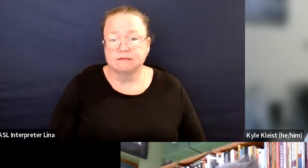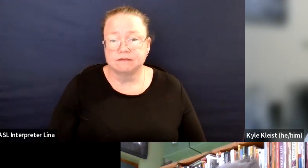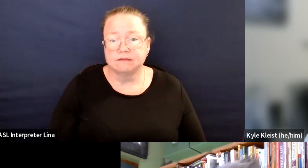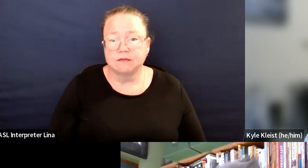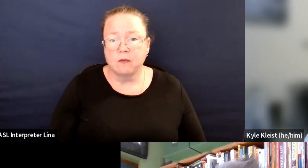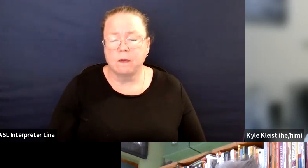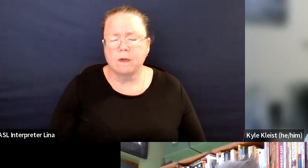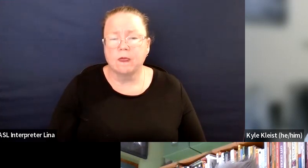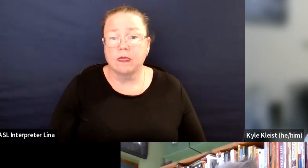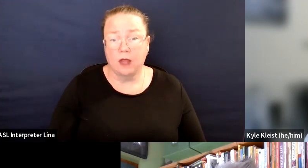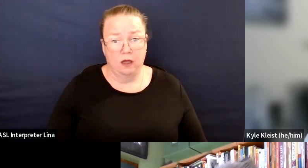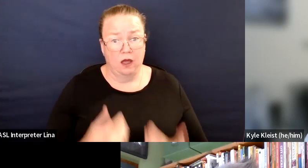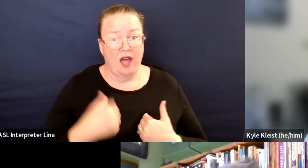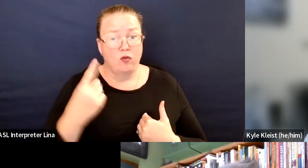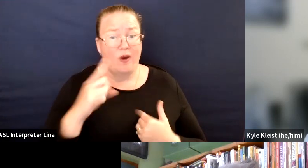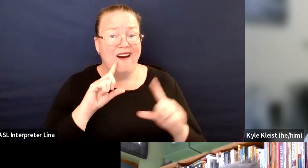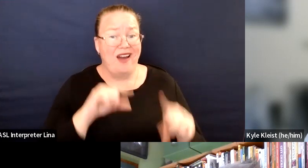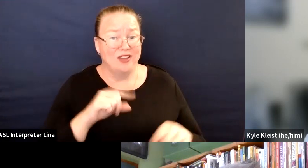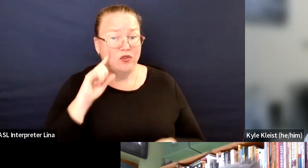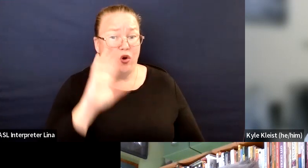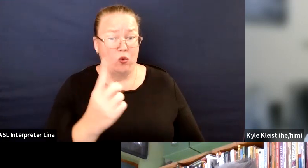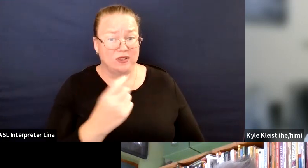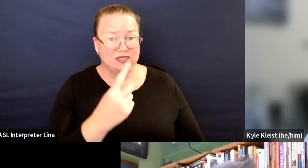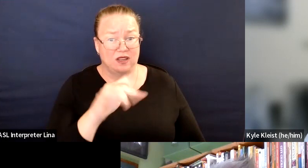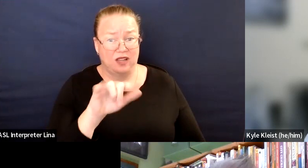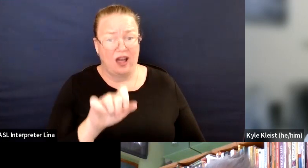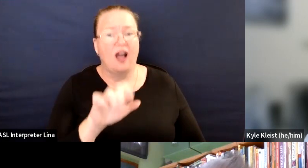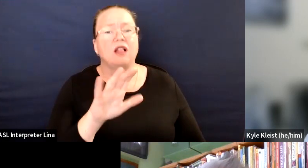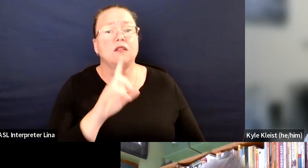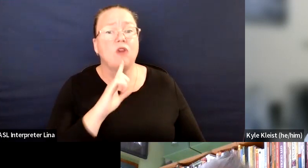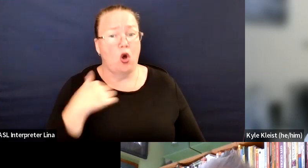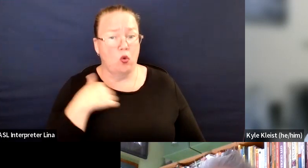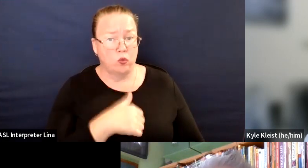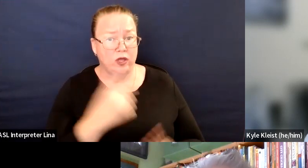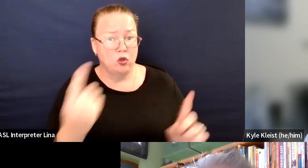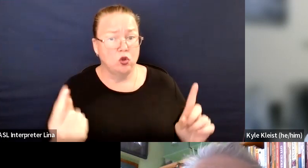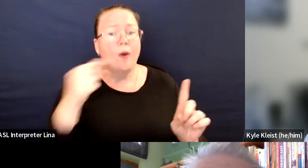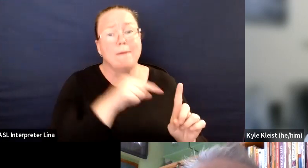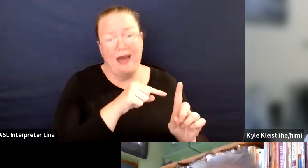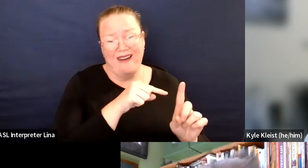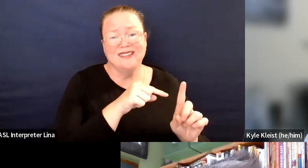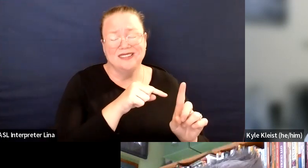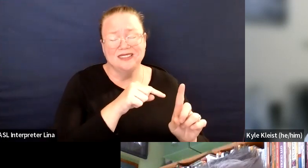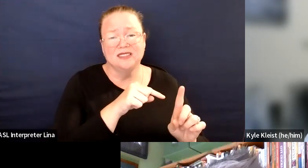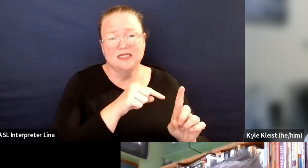I have one answer for your question, Kyle, about, are we going back?